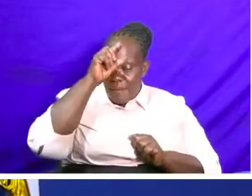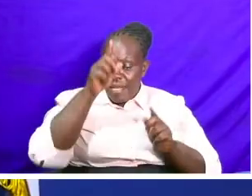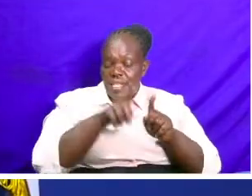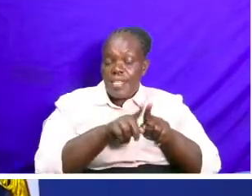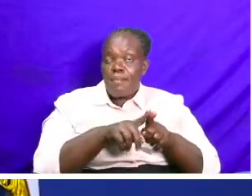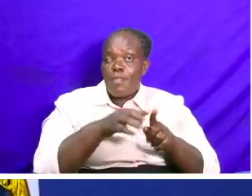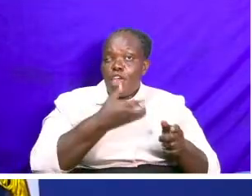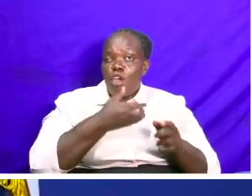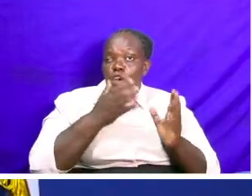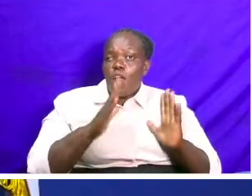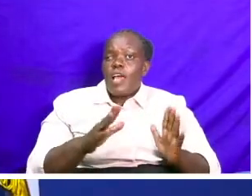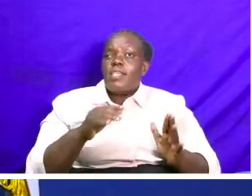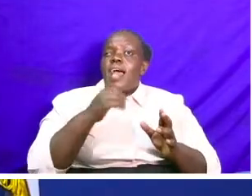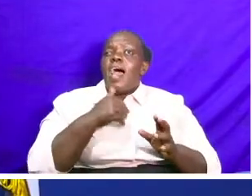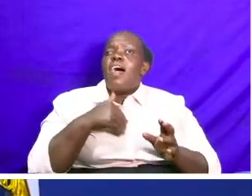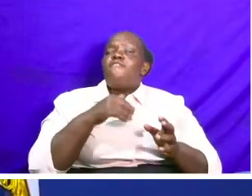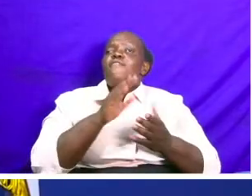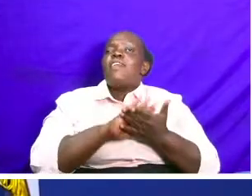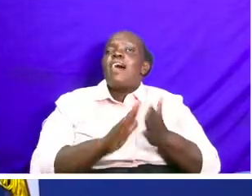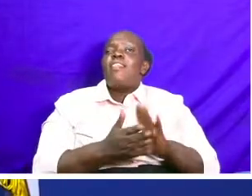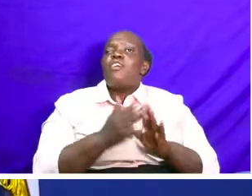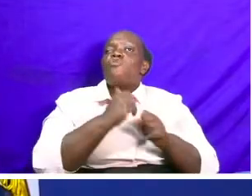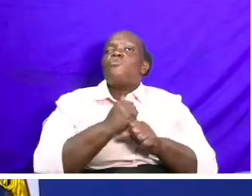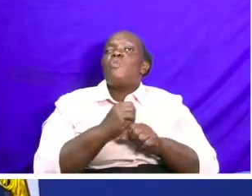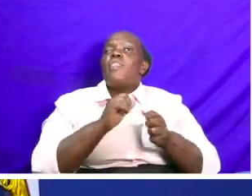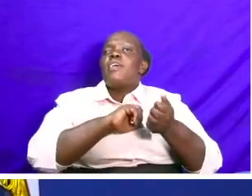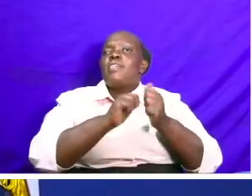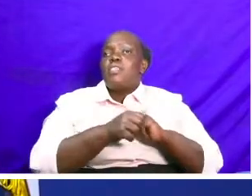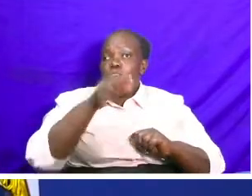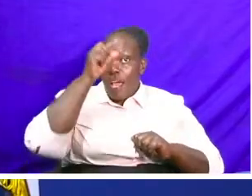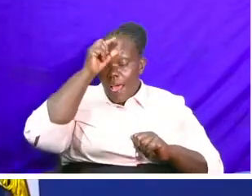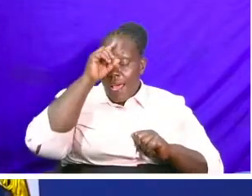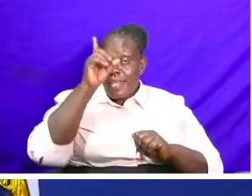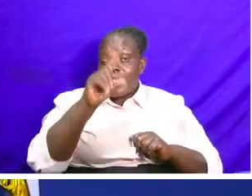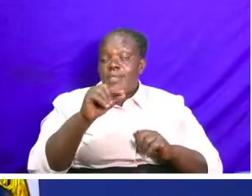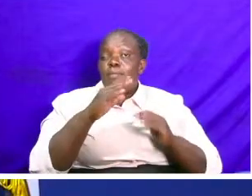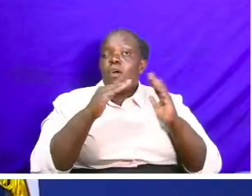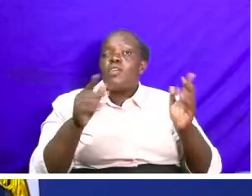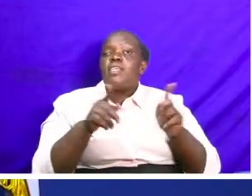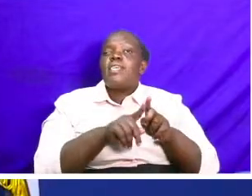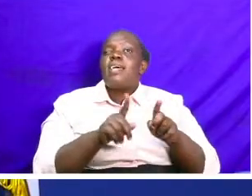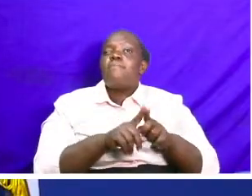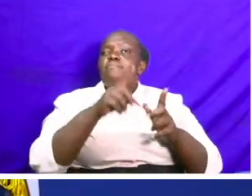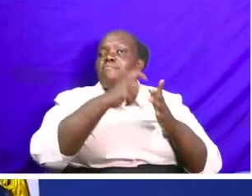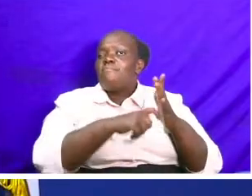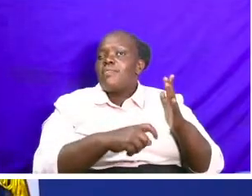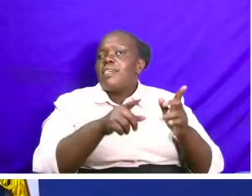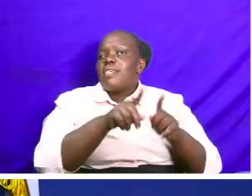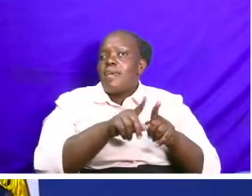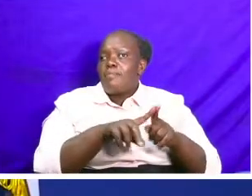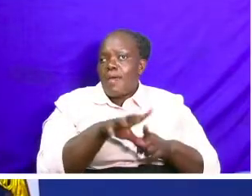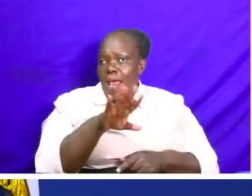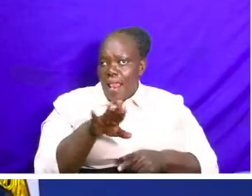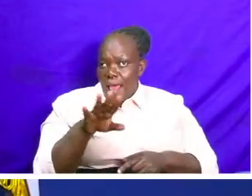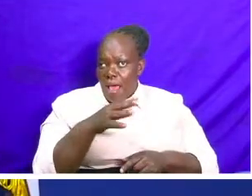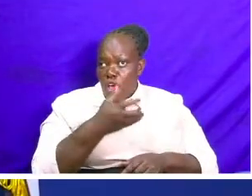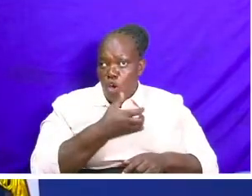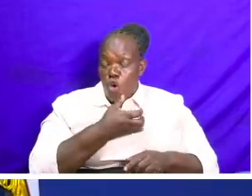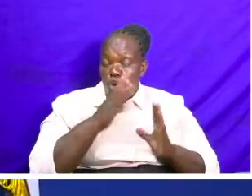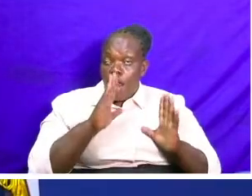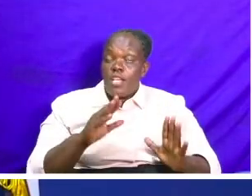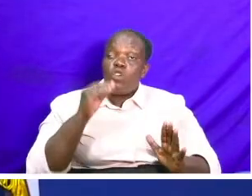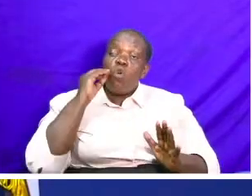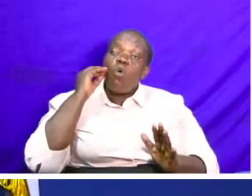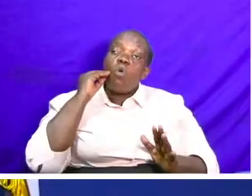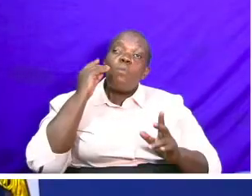the ownership has nothing to do with change of government. While the Affordable Housing Levy is a financing tool, ownership of these homes